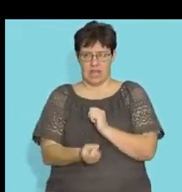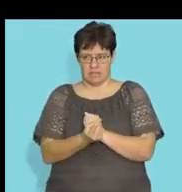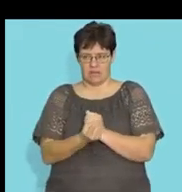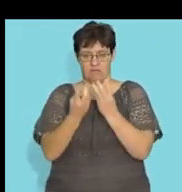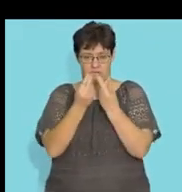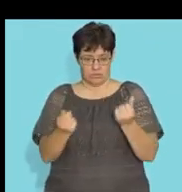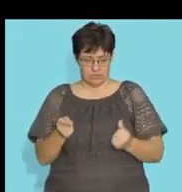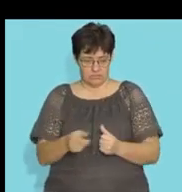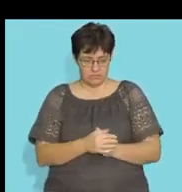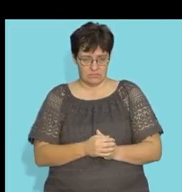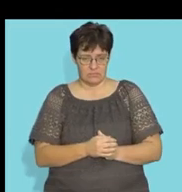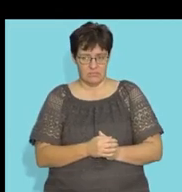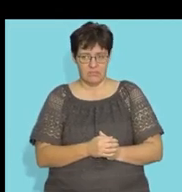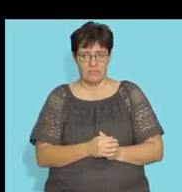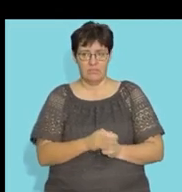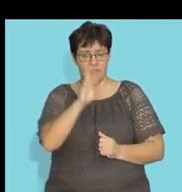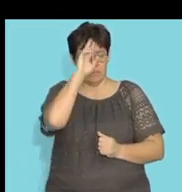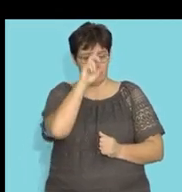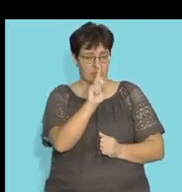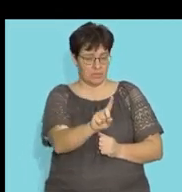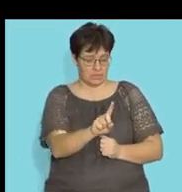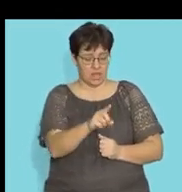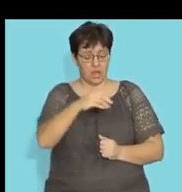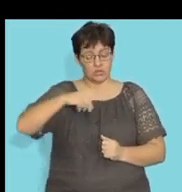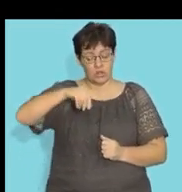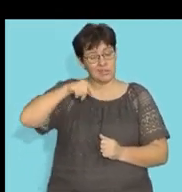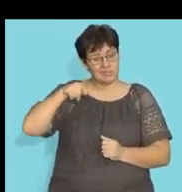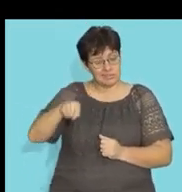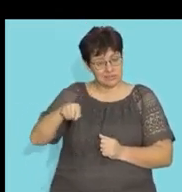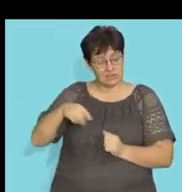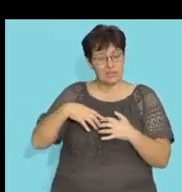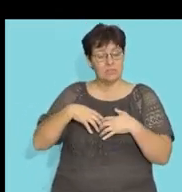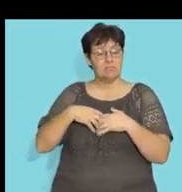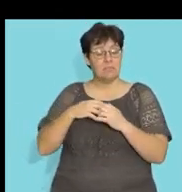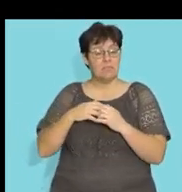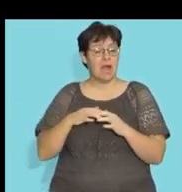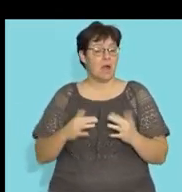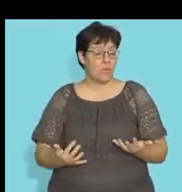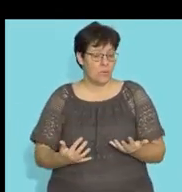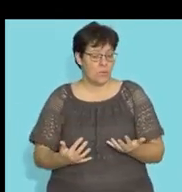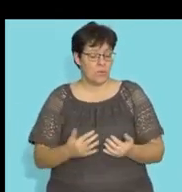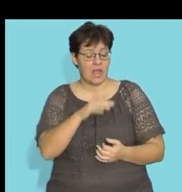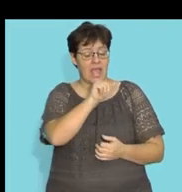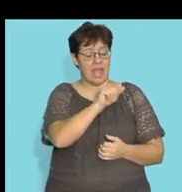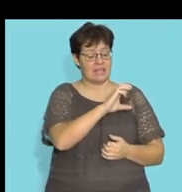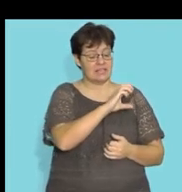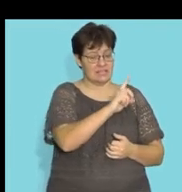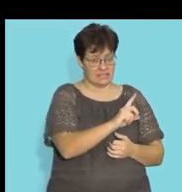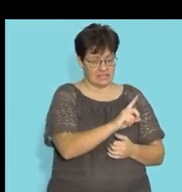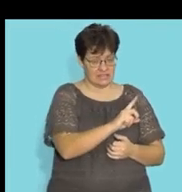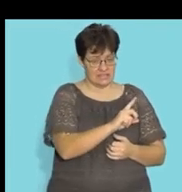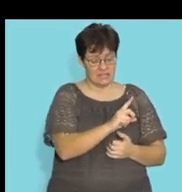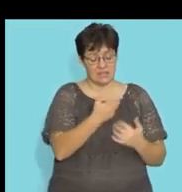pH of the solution. What you should remember is a salt is formed by having an